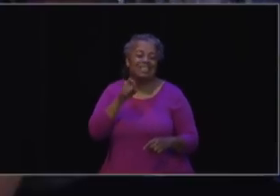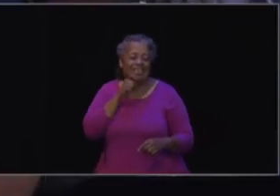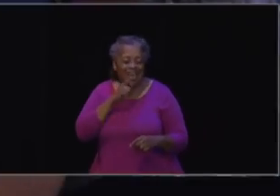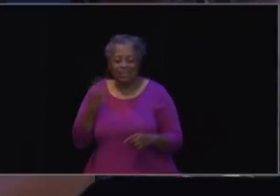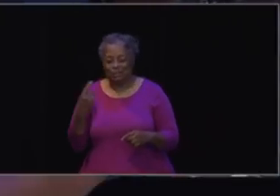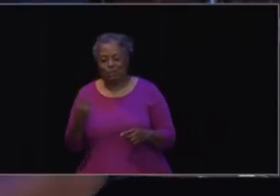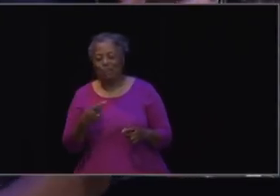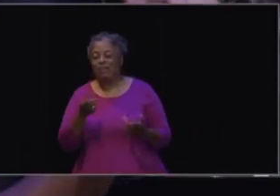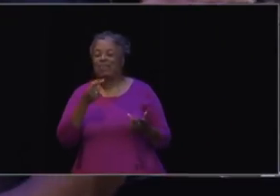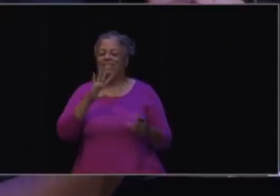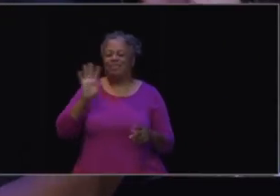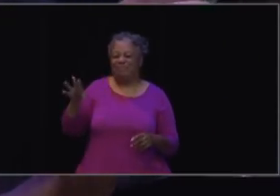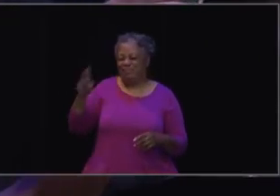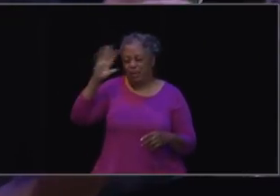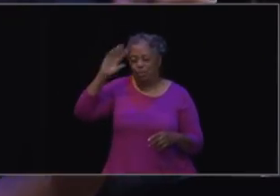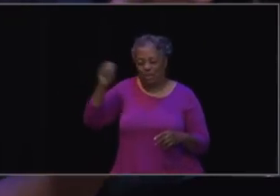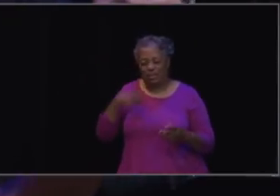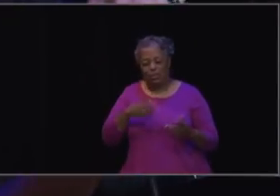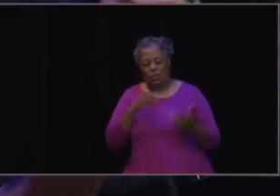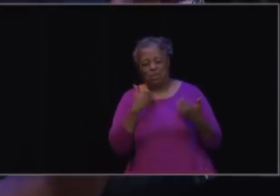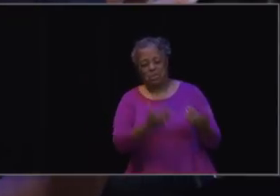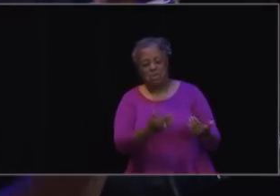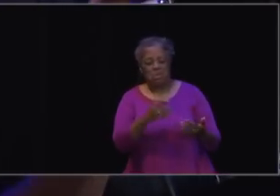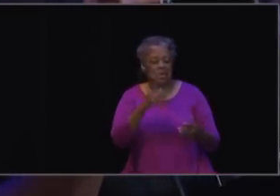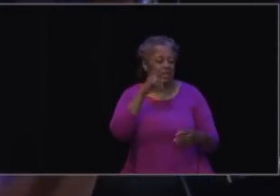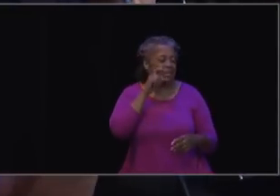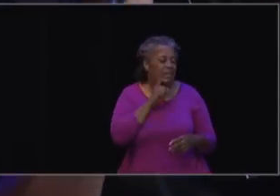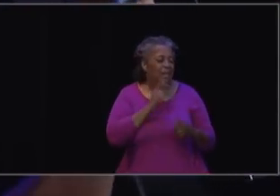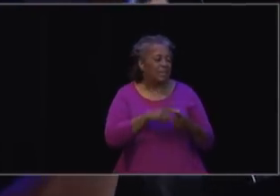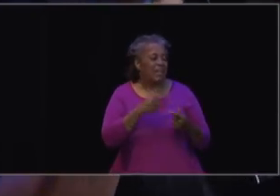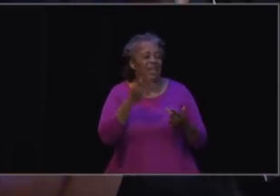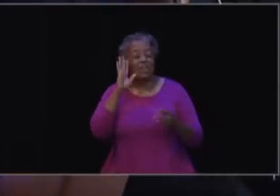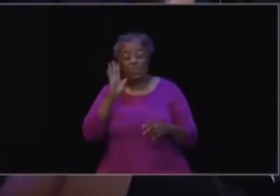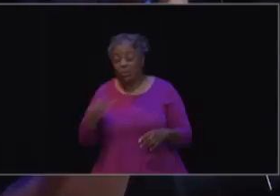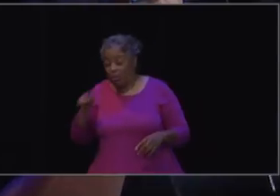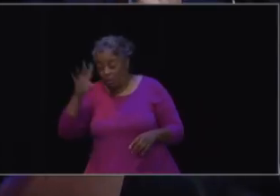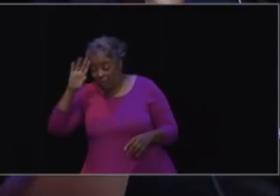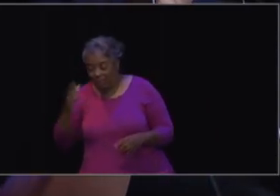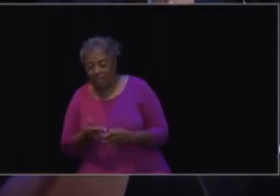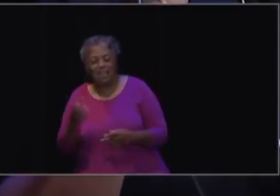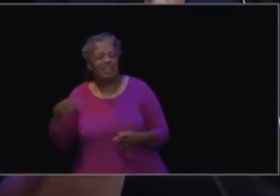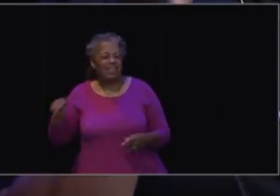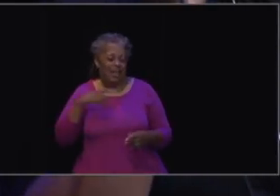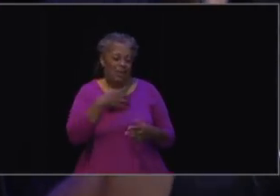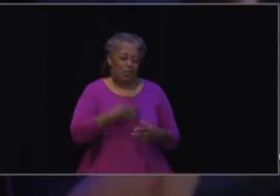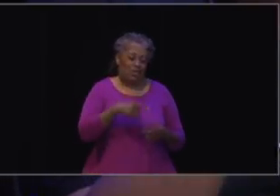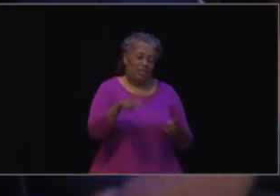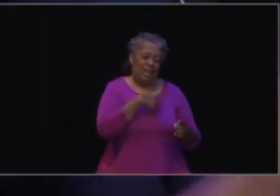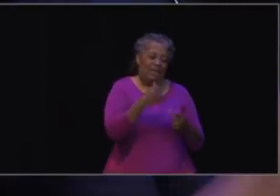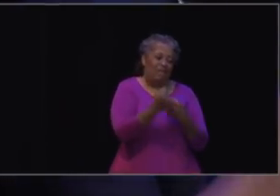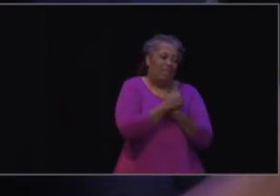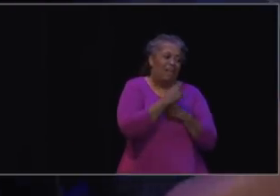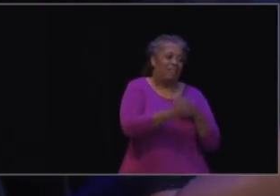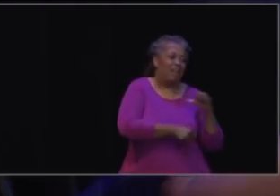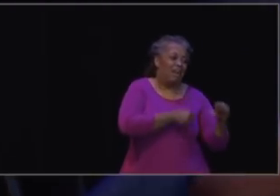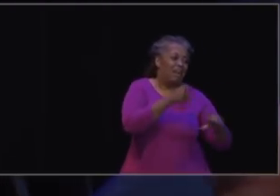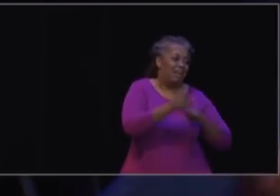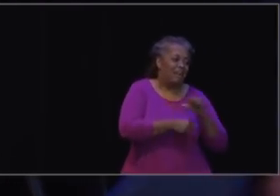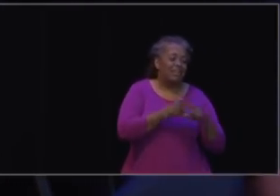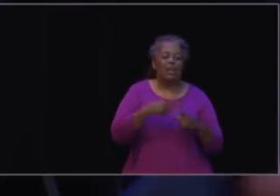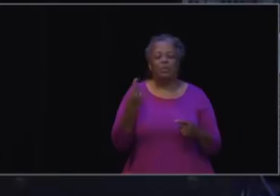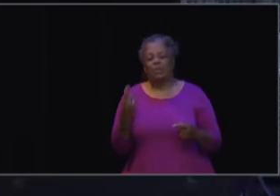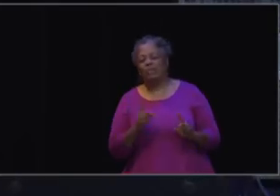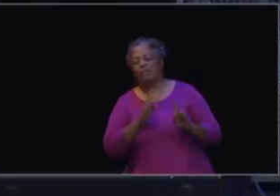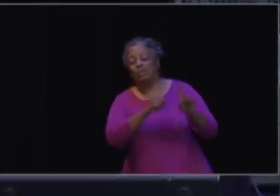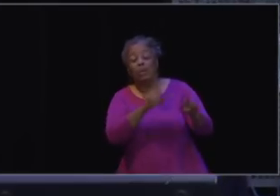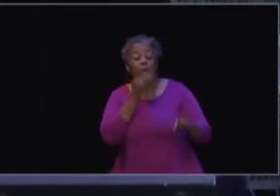The sons of the Confederates. Oh, they wish they had love like us. So let's go home and have gay